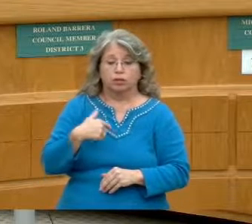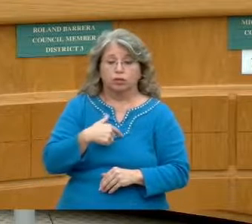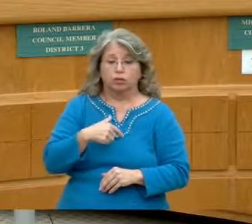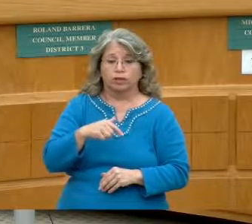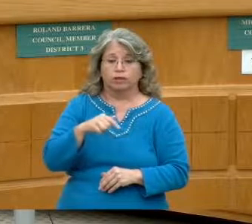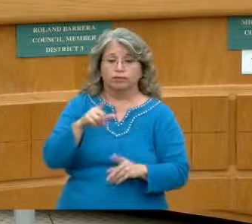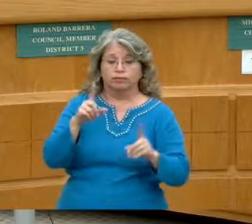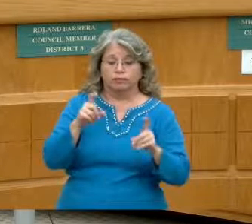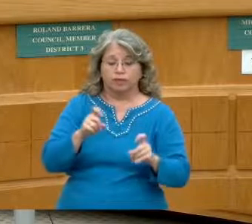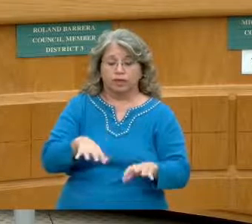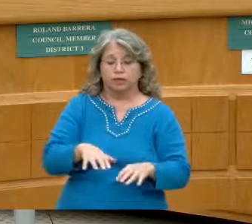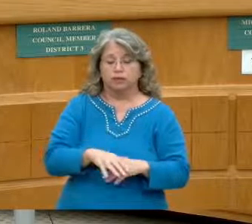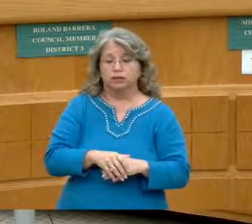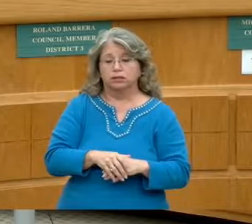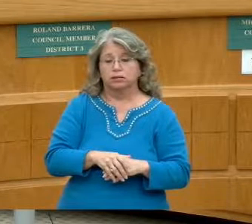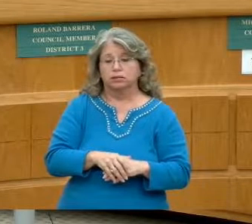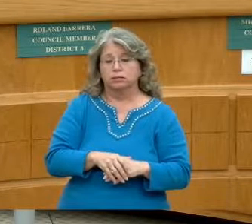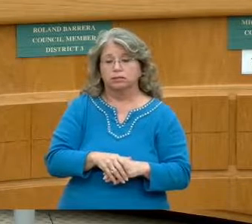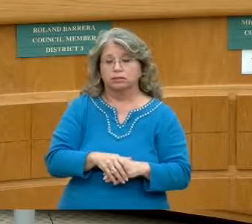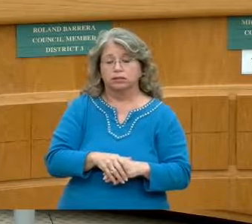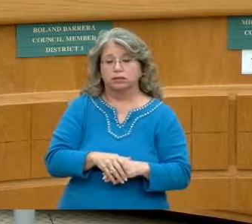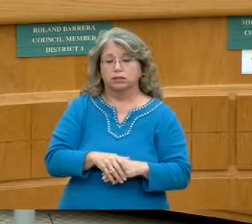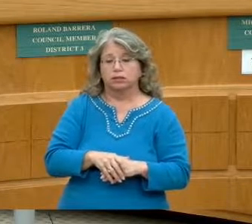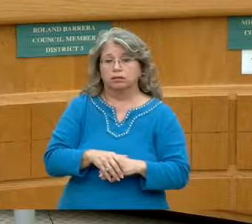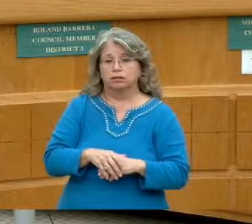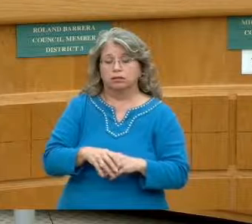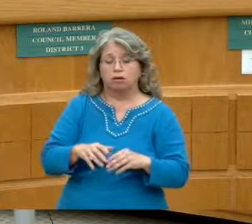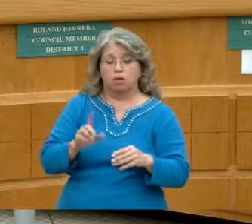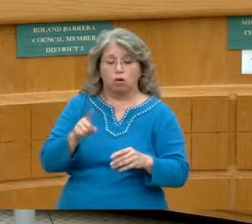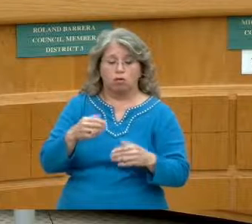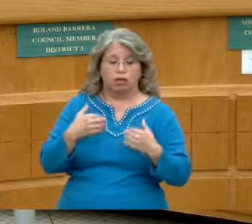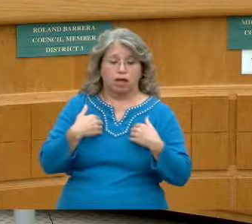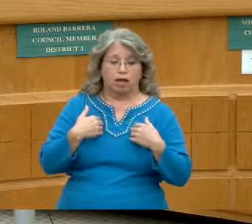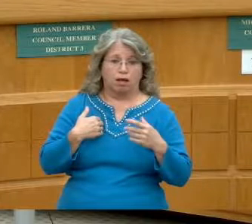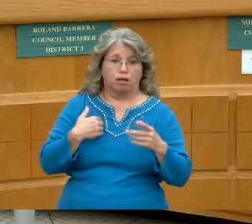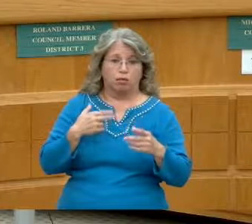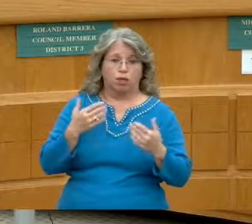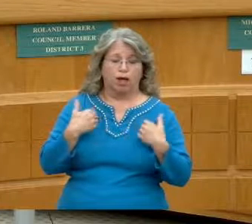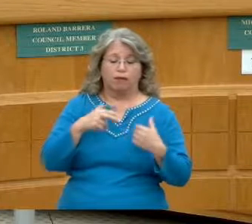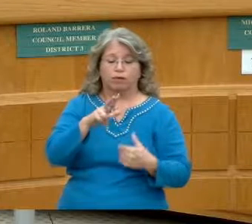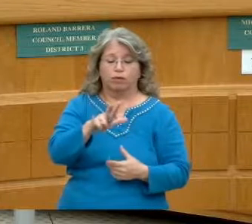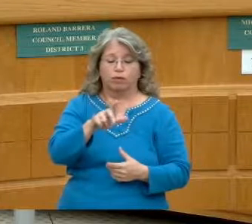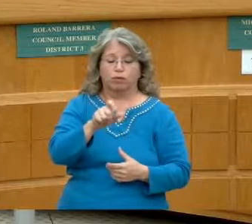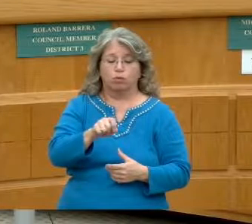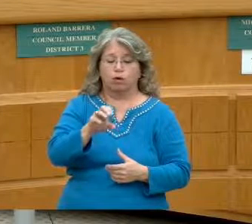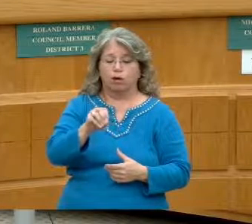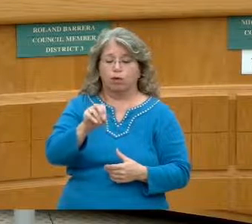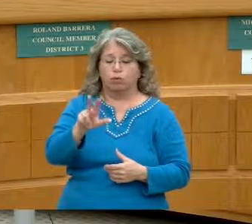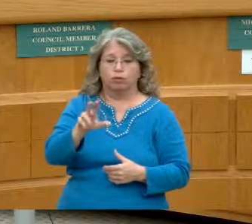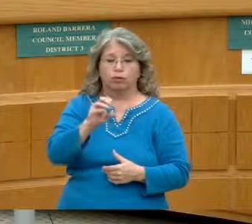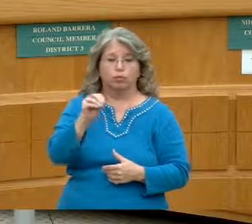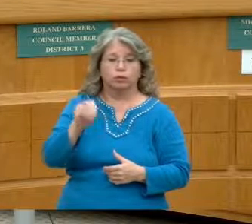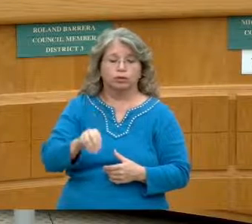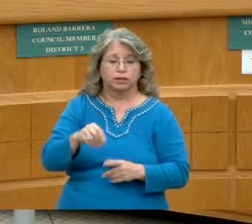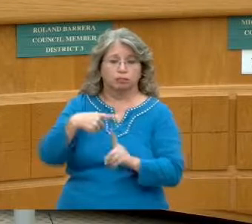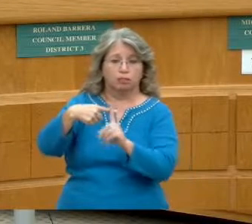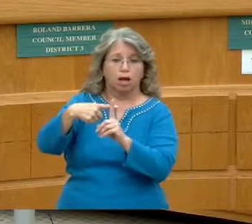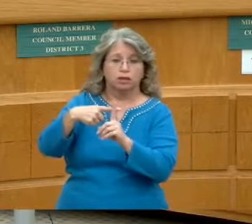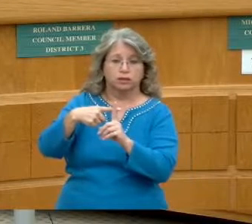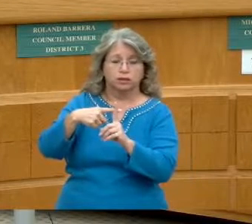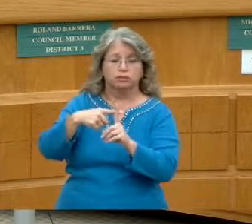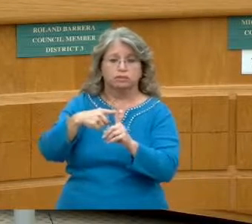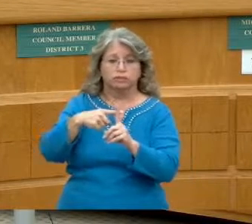8,816, the 268 positive results amounts to a 3.03% positive test to